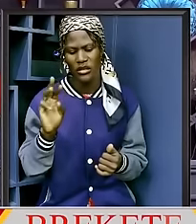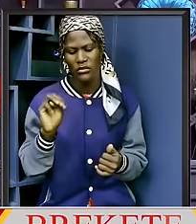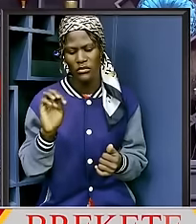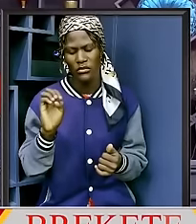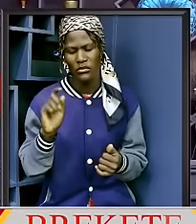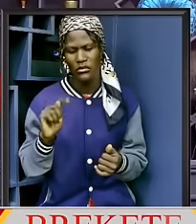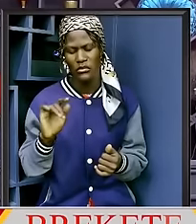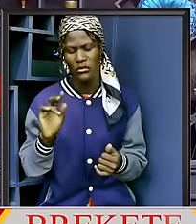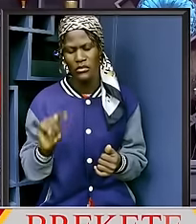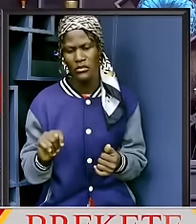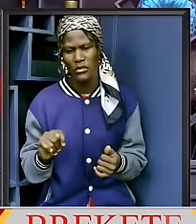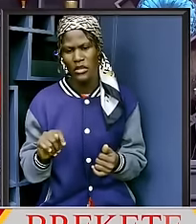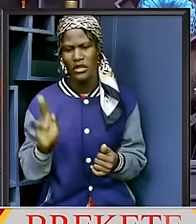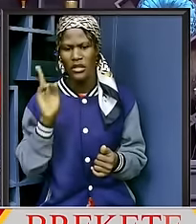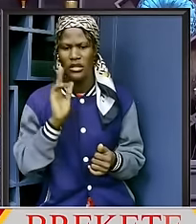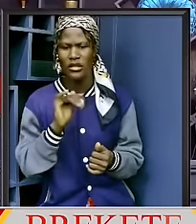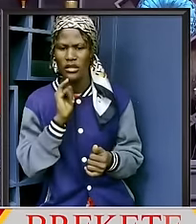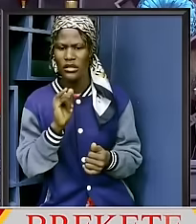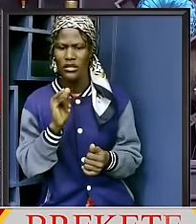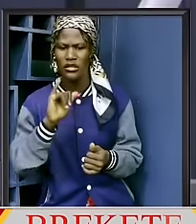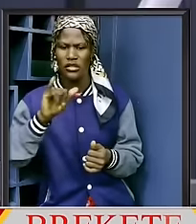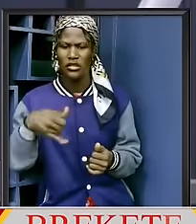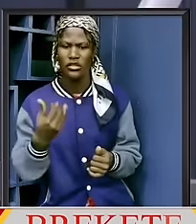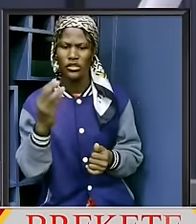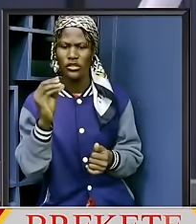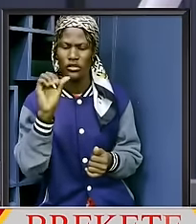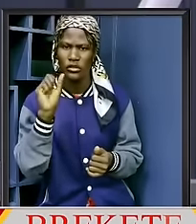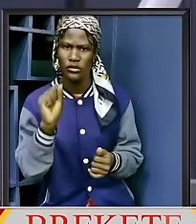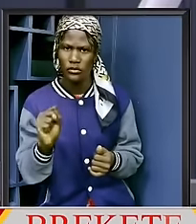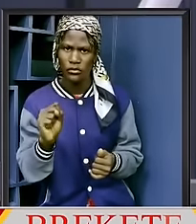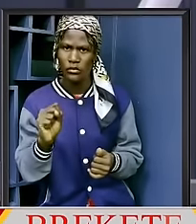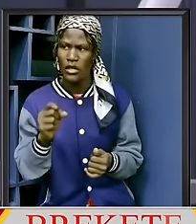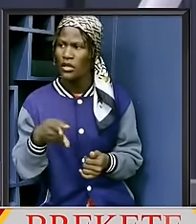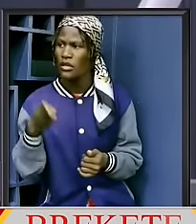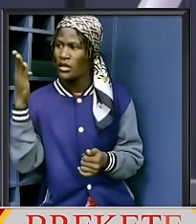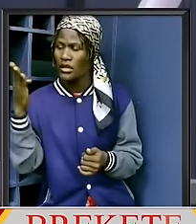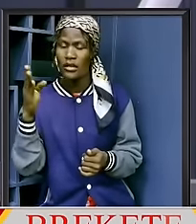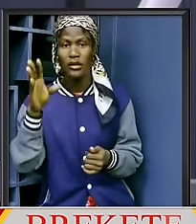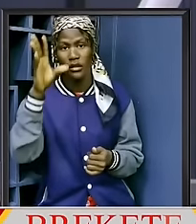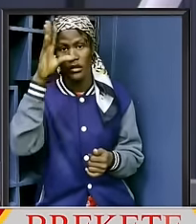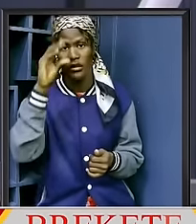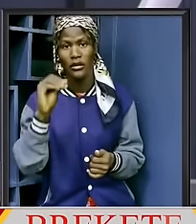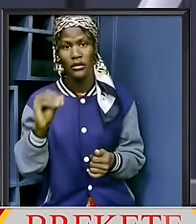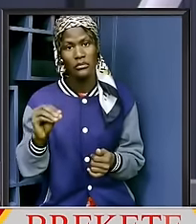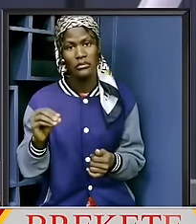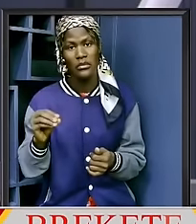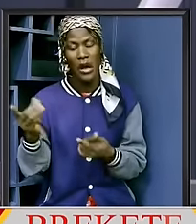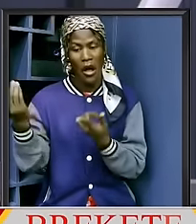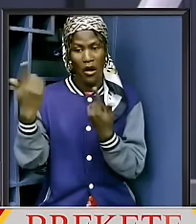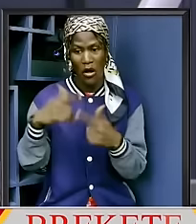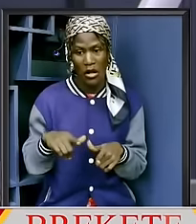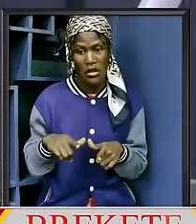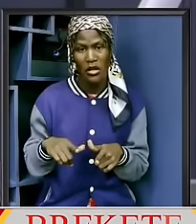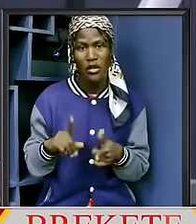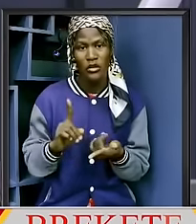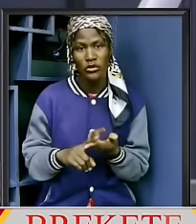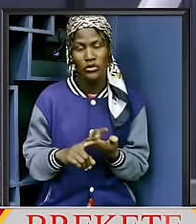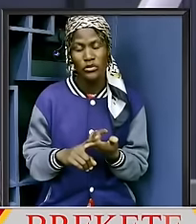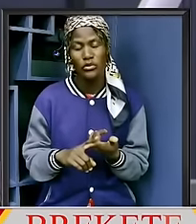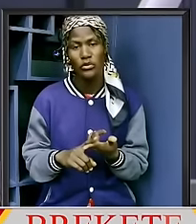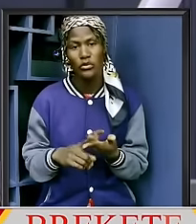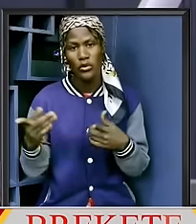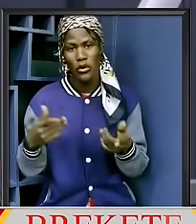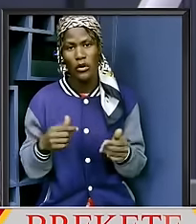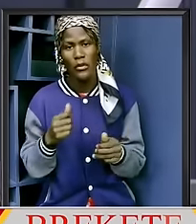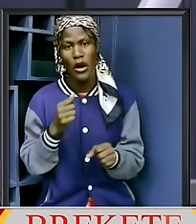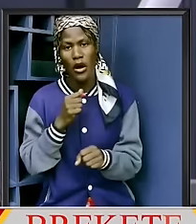Indigenous. This man come call him. Make you come handle business for him. And then what? You do work for him